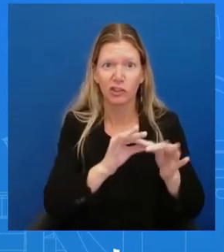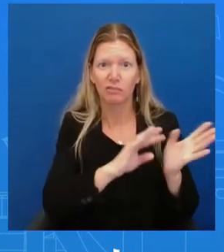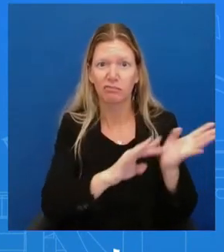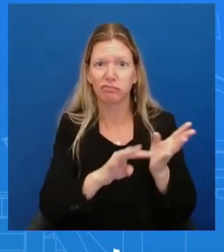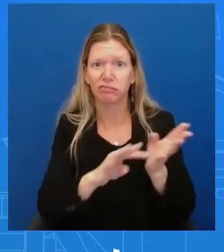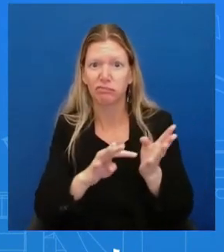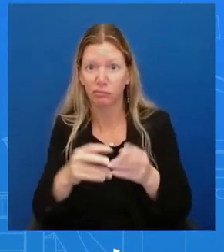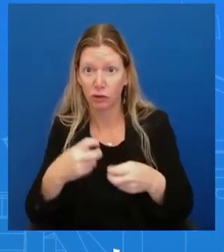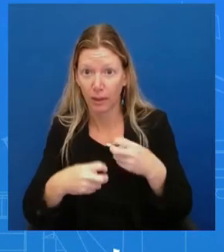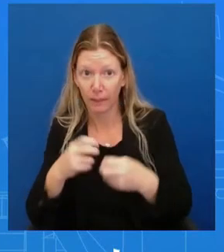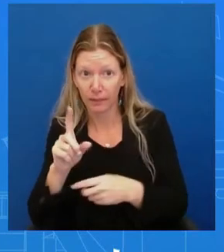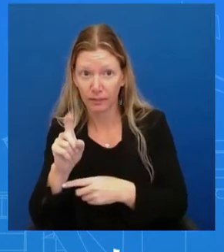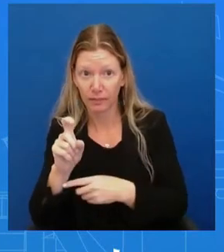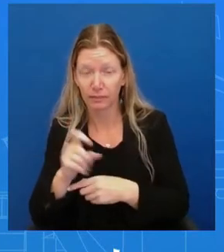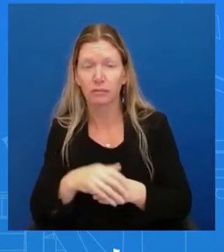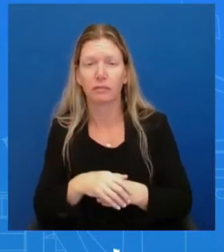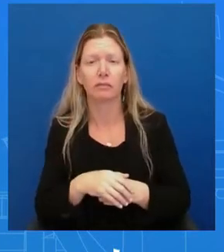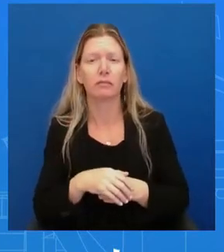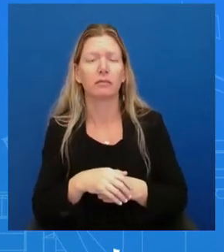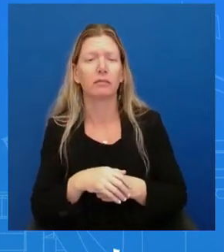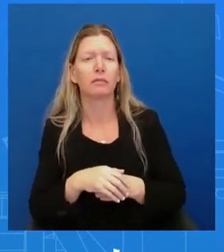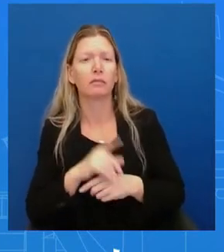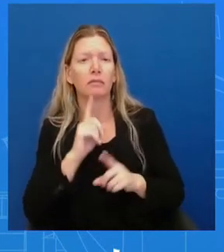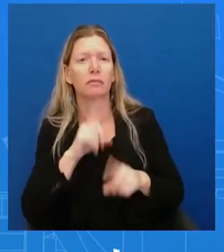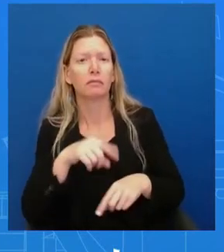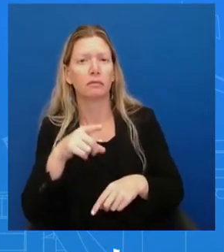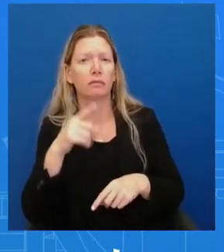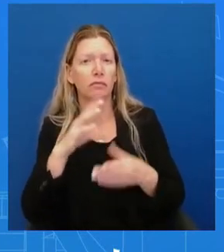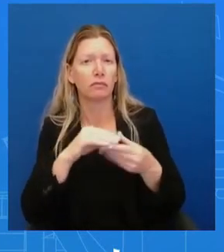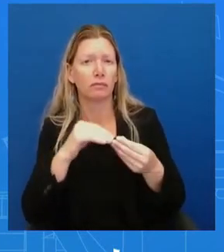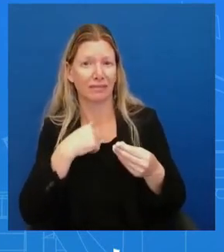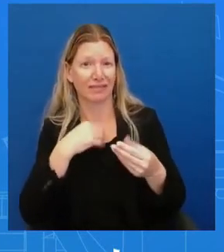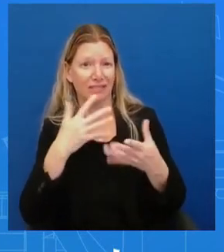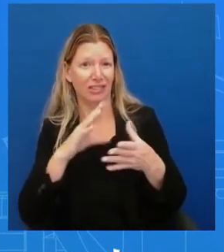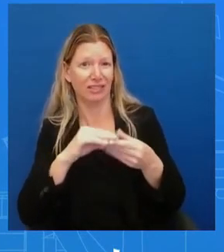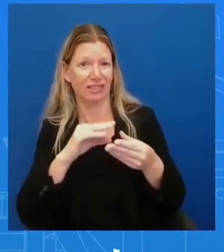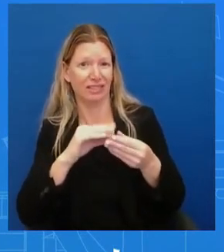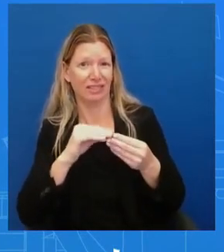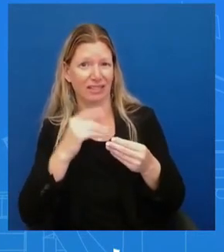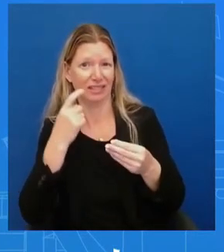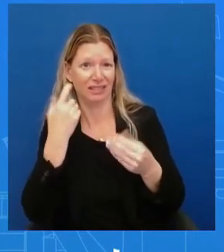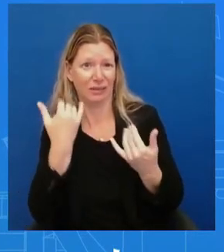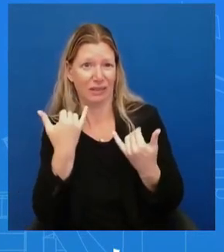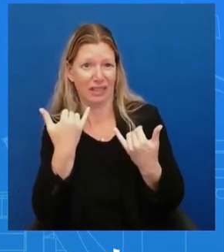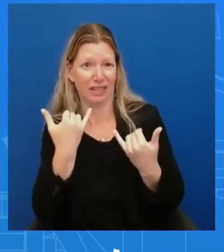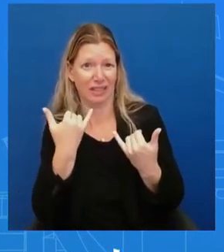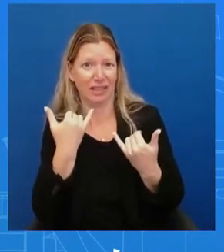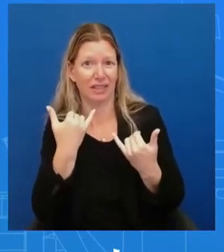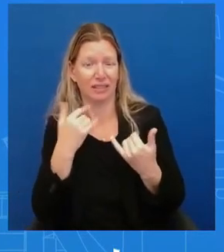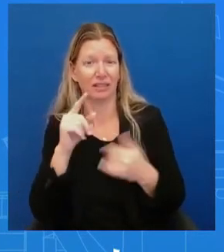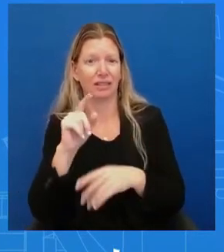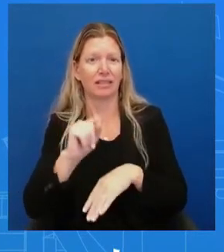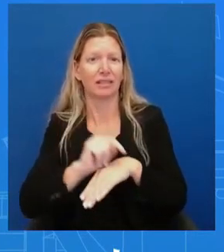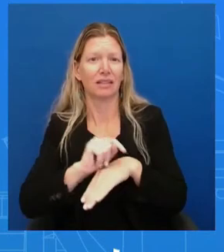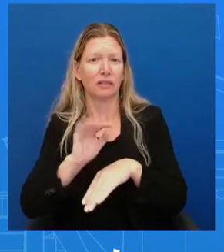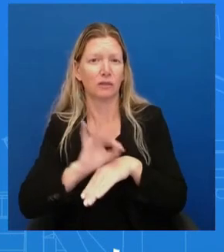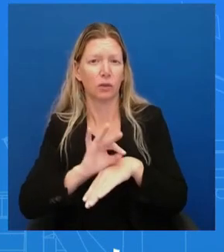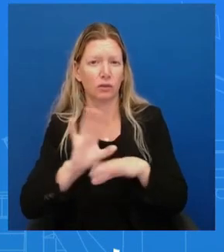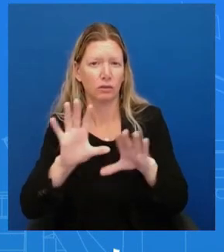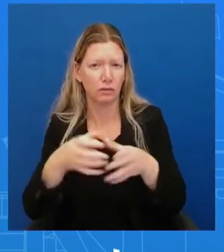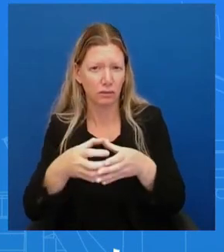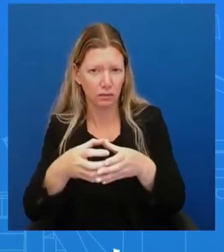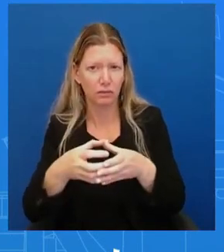times last week. As you just stated, the port is one of the nation's largest, as you were alluding to, shipping hubs, and